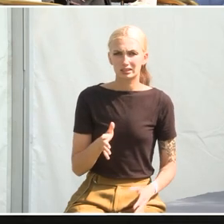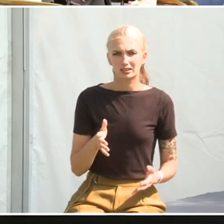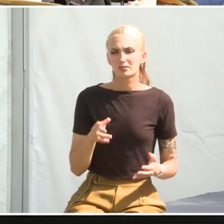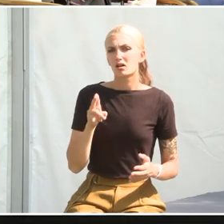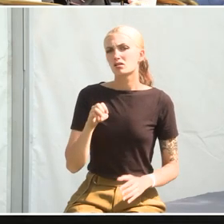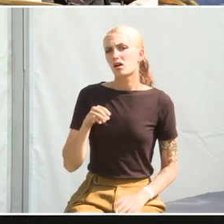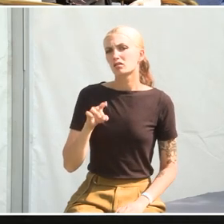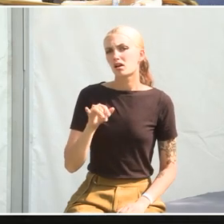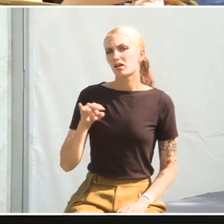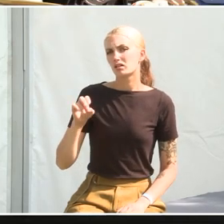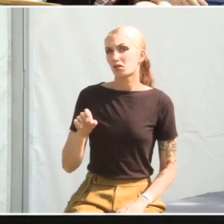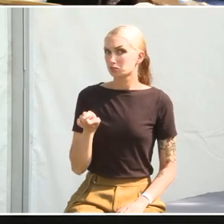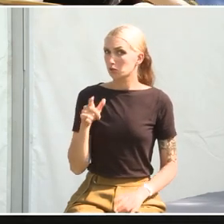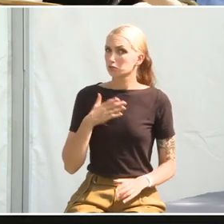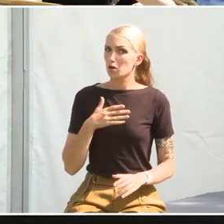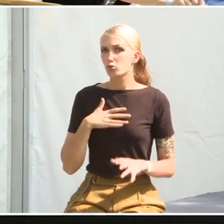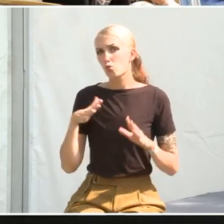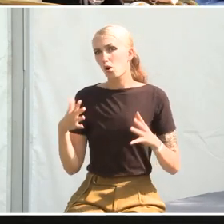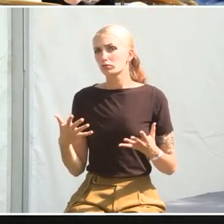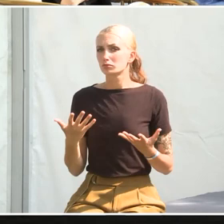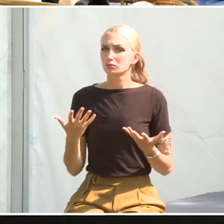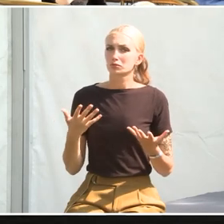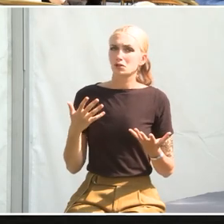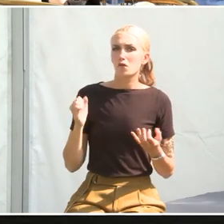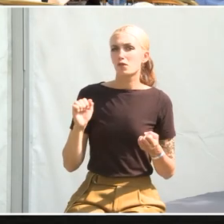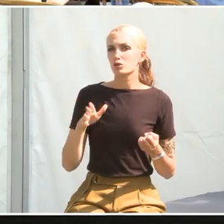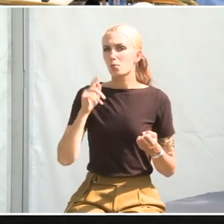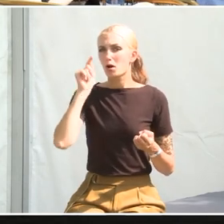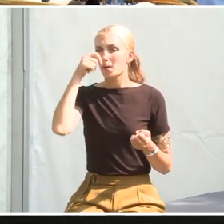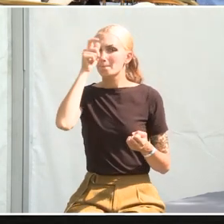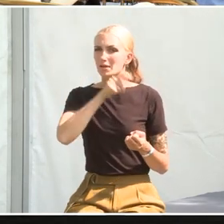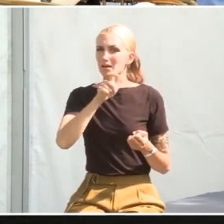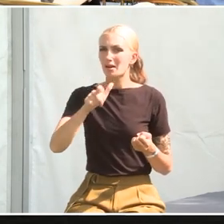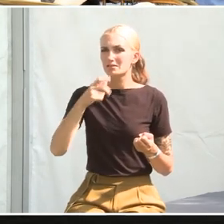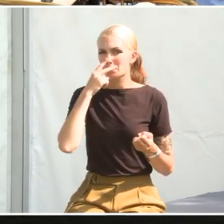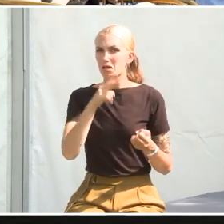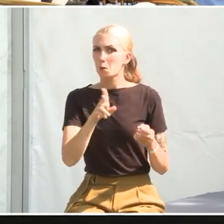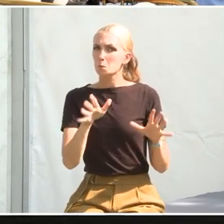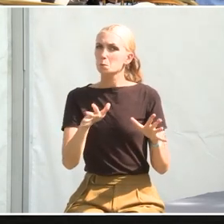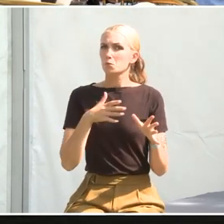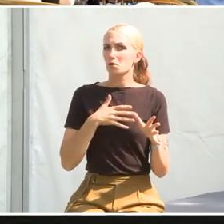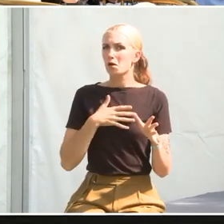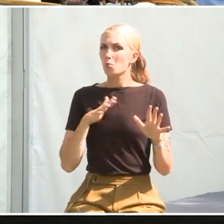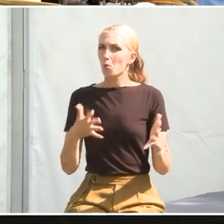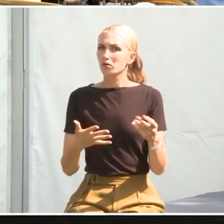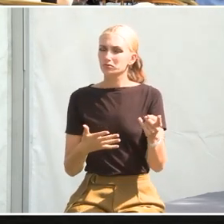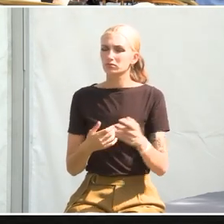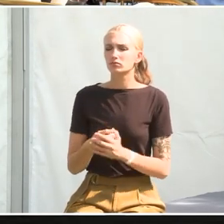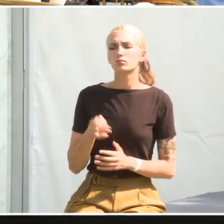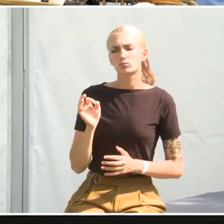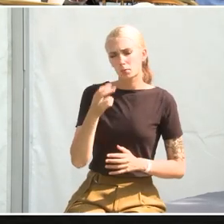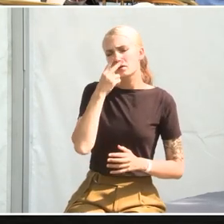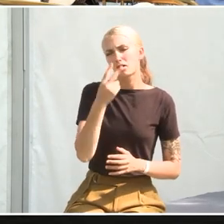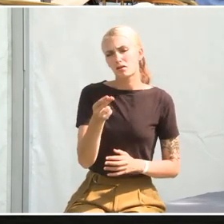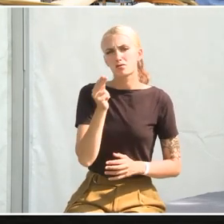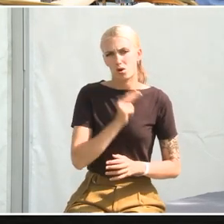Katariina, would this be high on your list or the list of all your members? Do you see the merit in it? I see the merit in it, yes.